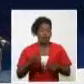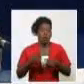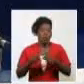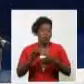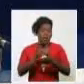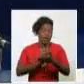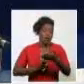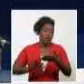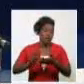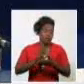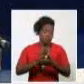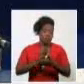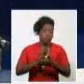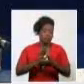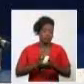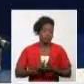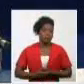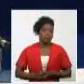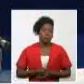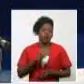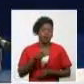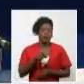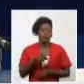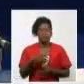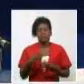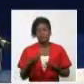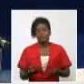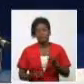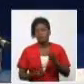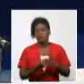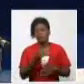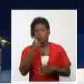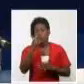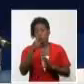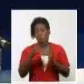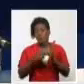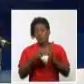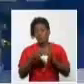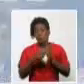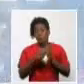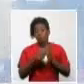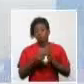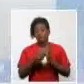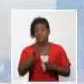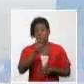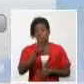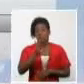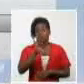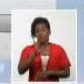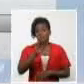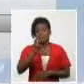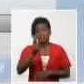79,581 in one day, and a cumulative total of